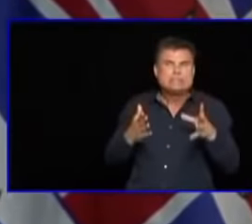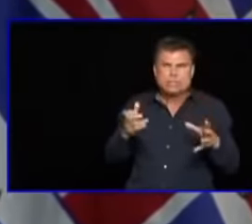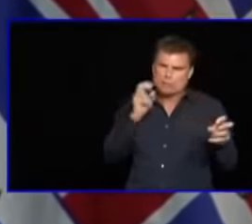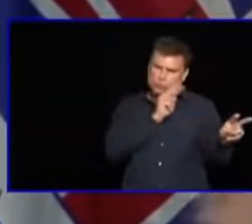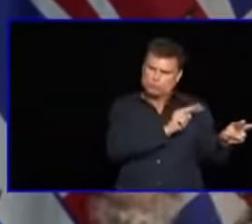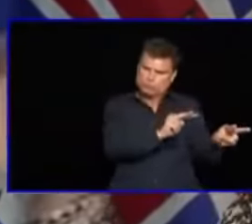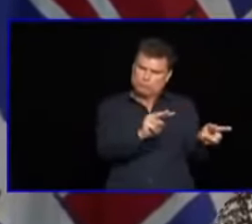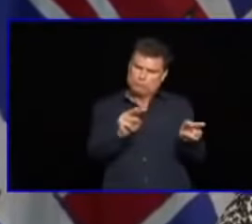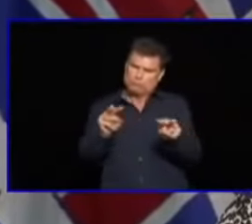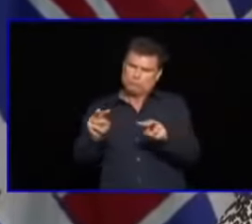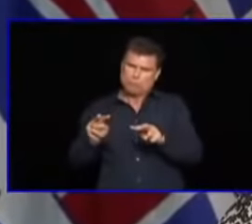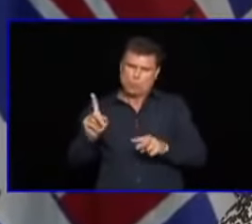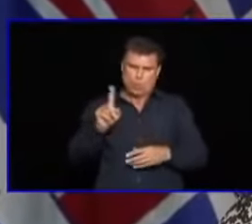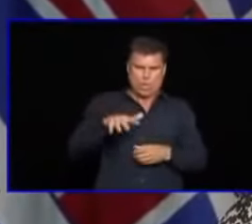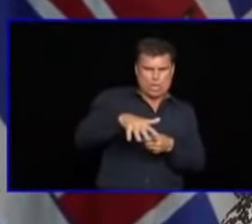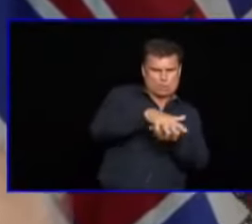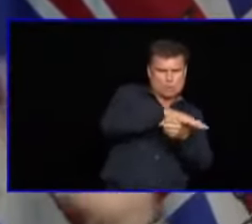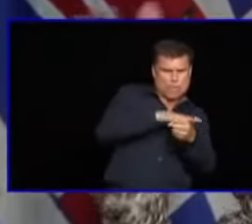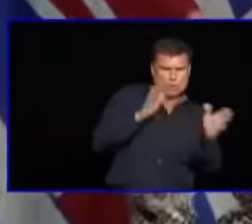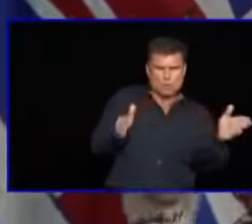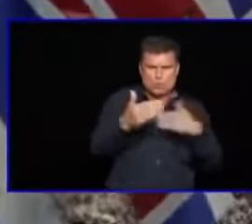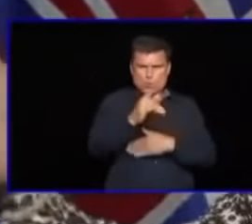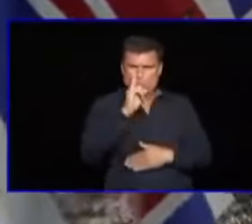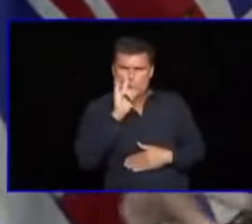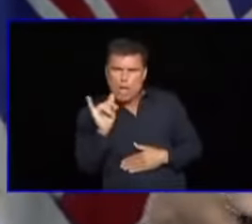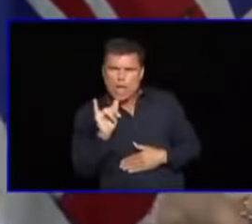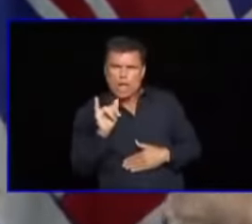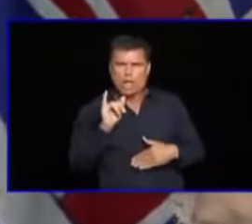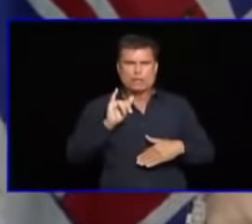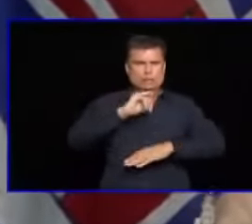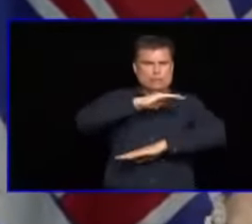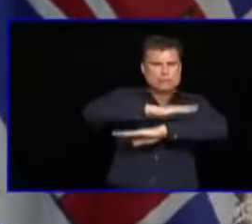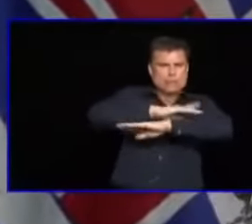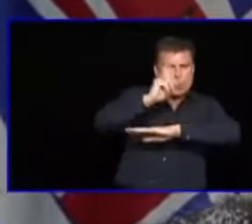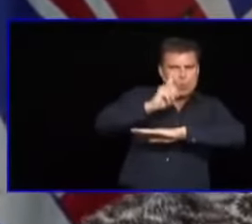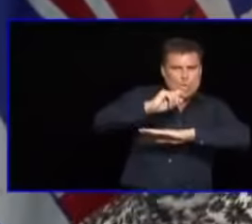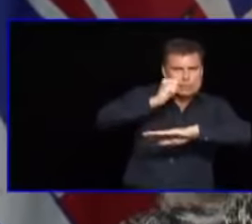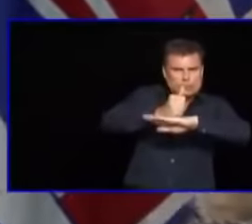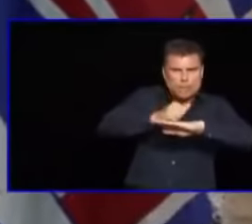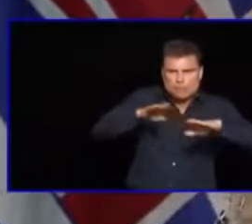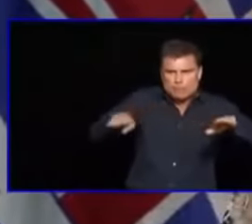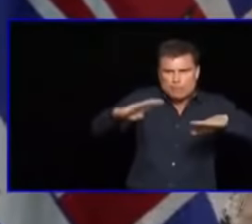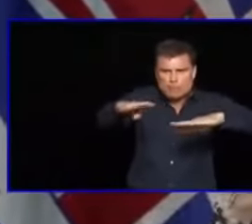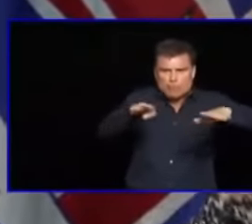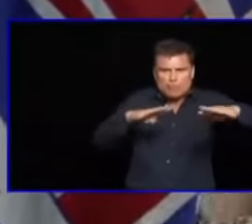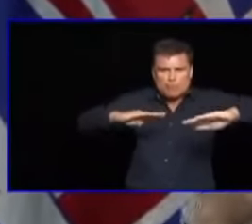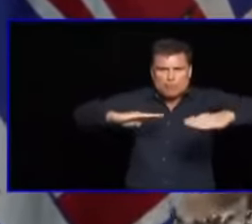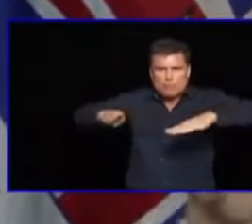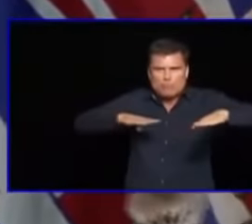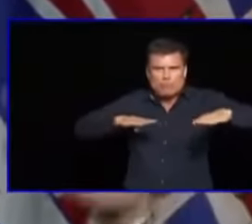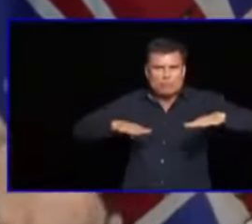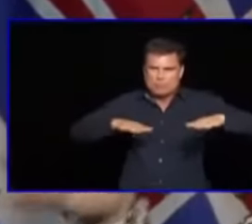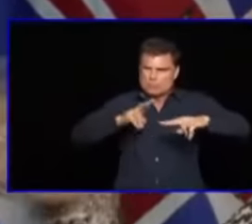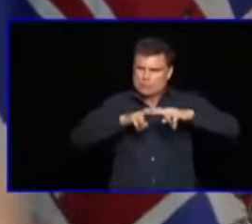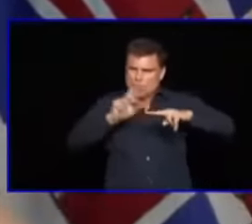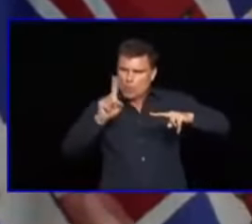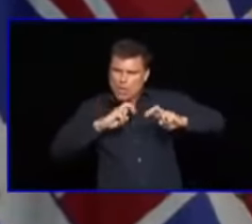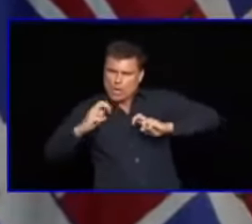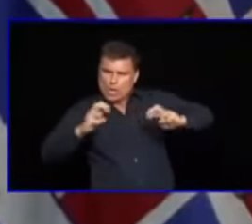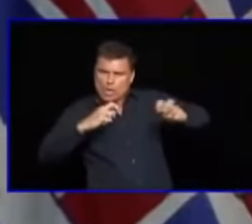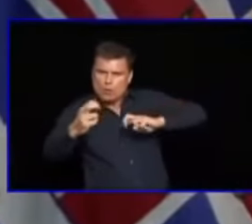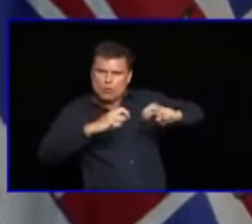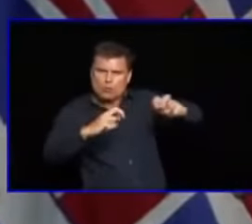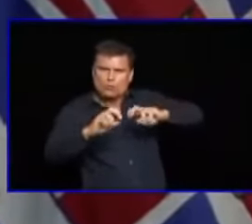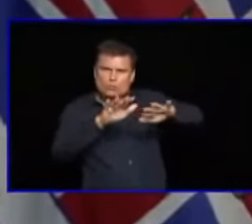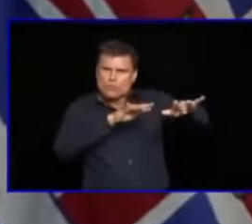same people, that's a small group of people, then you you have a type of interaction that is safe with